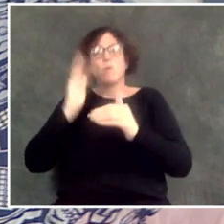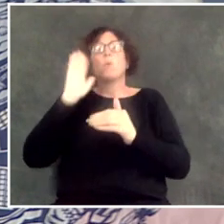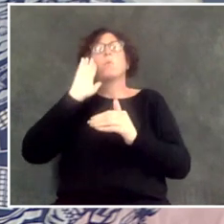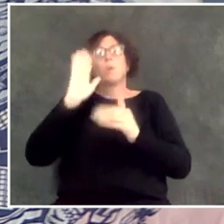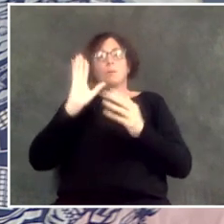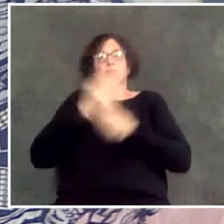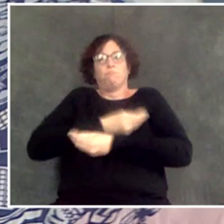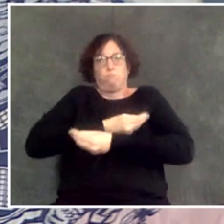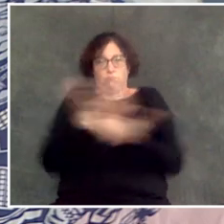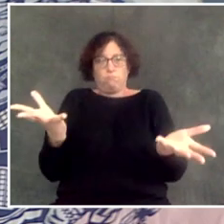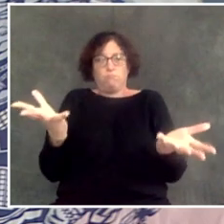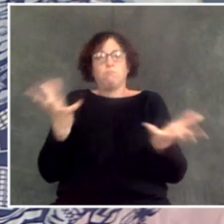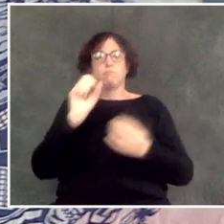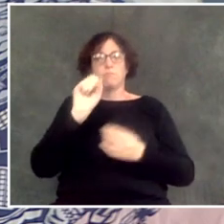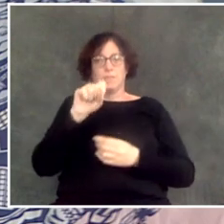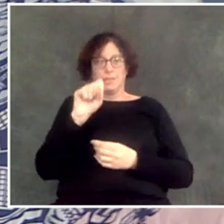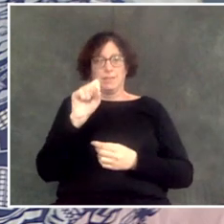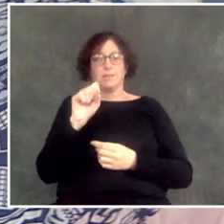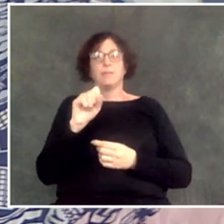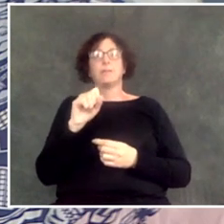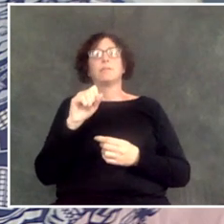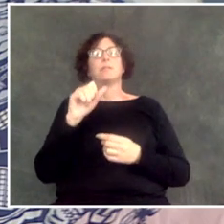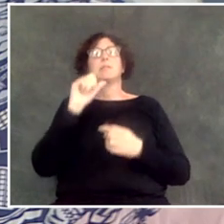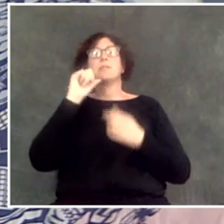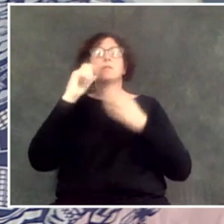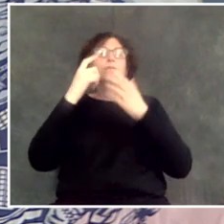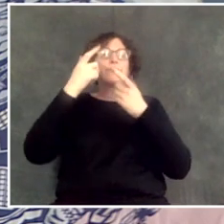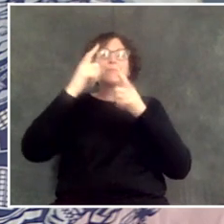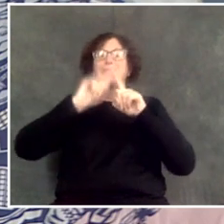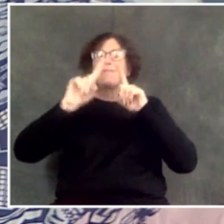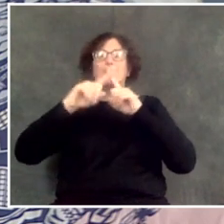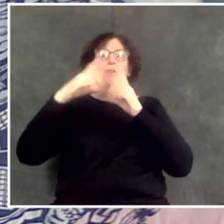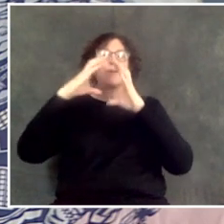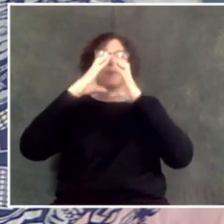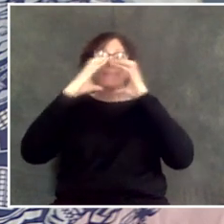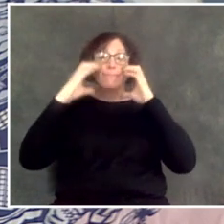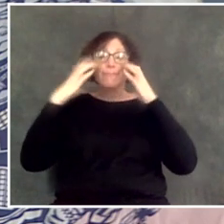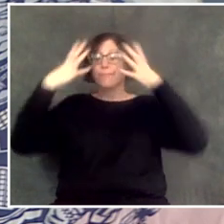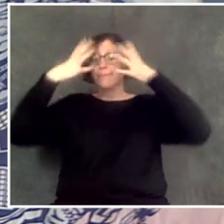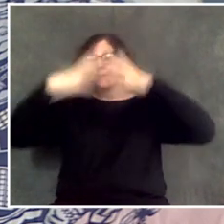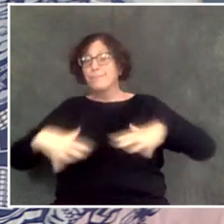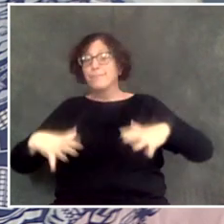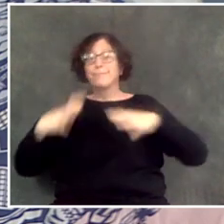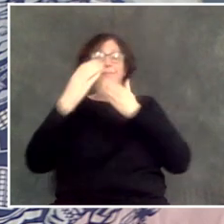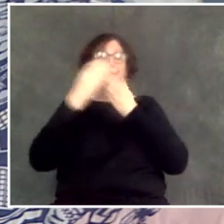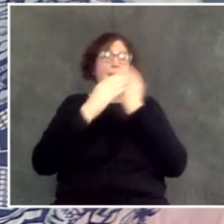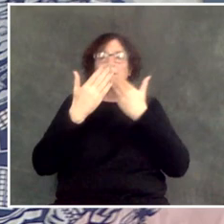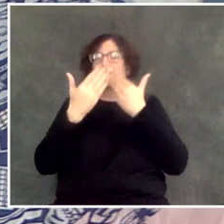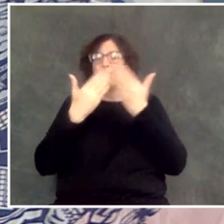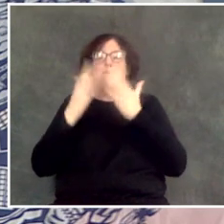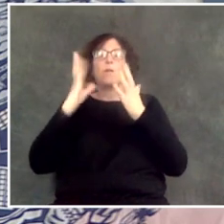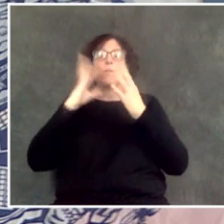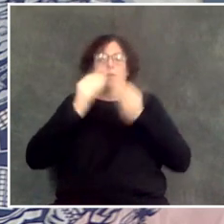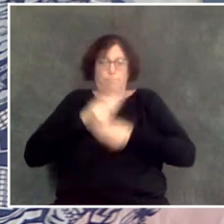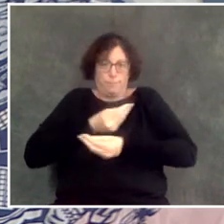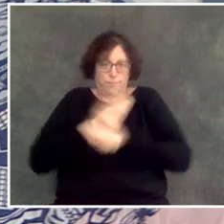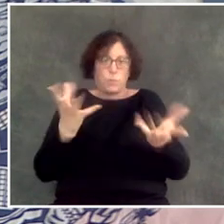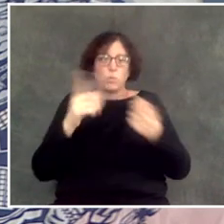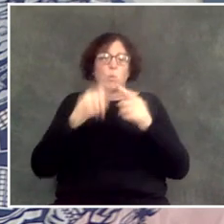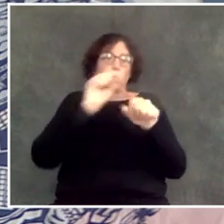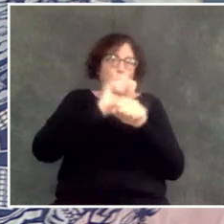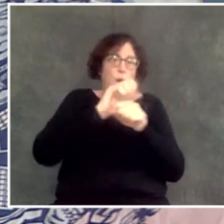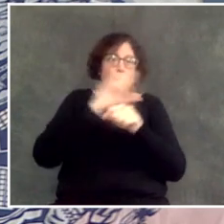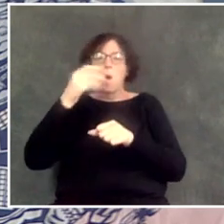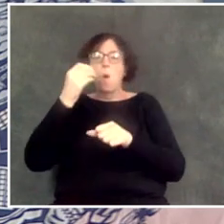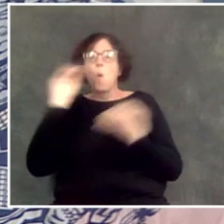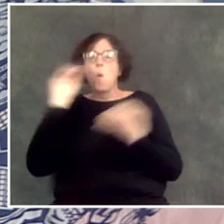bandanas, scarves, whatever kind of face covering makes sense in the facilities that we control that people live in our